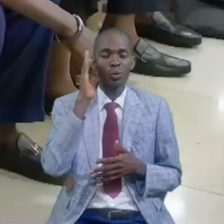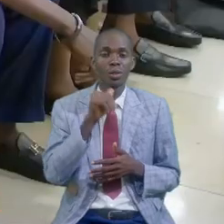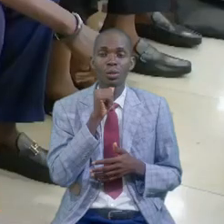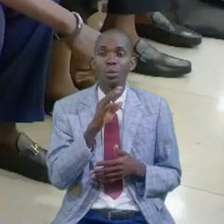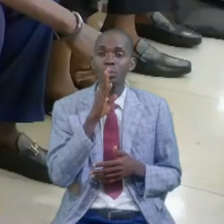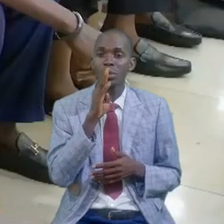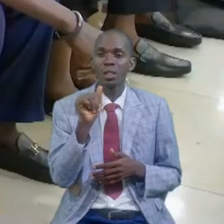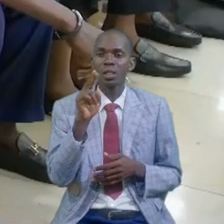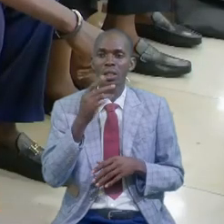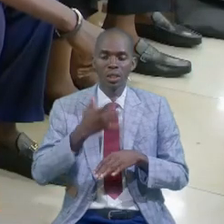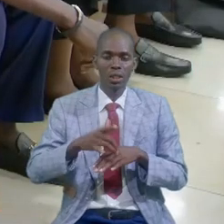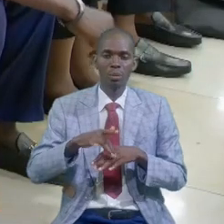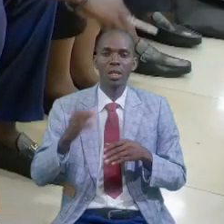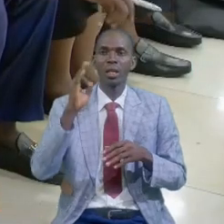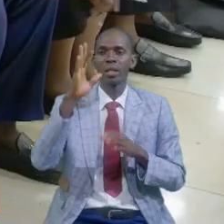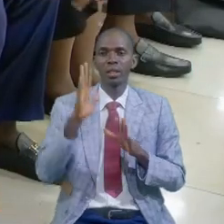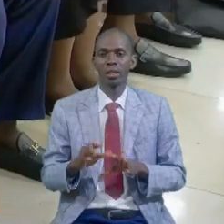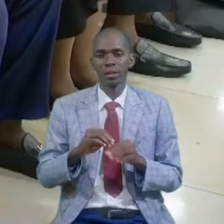empty minister.